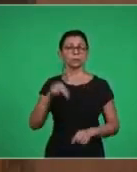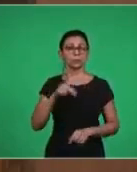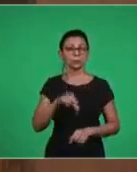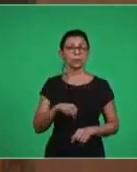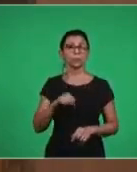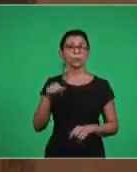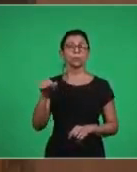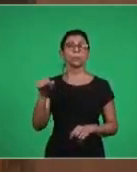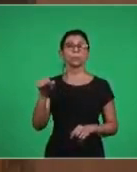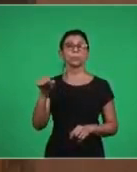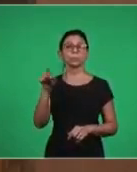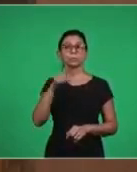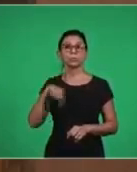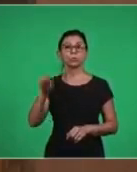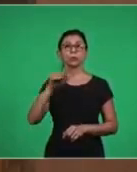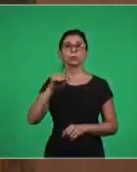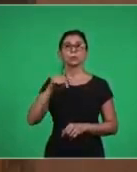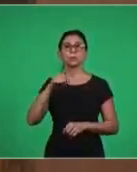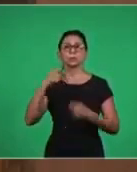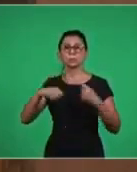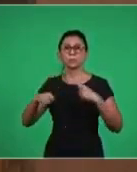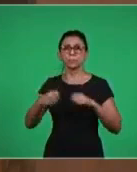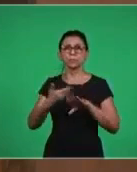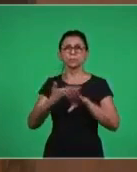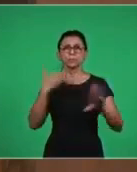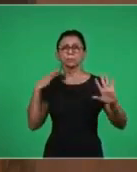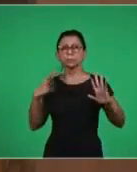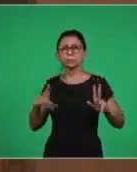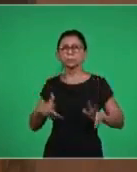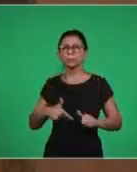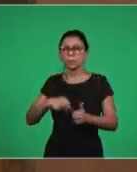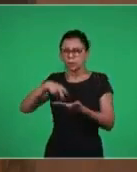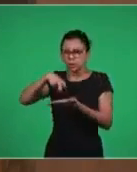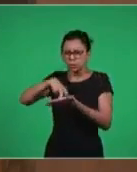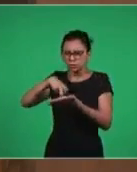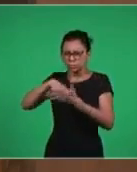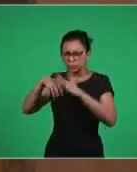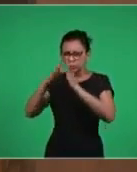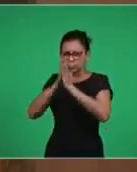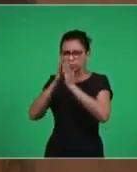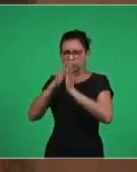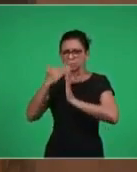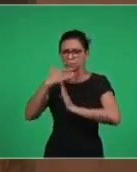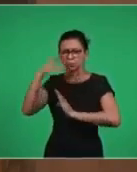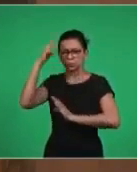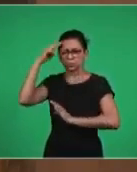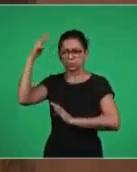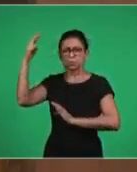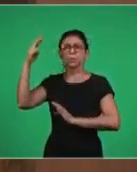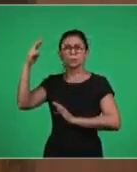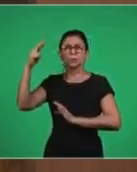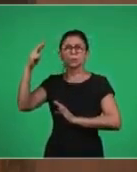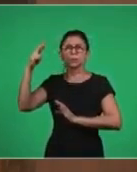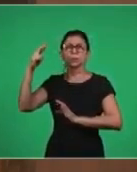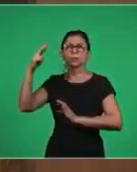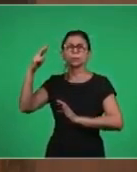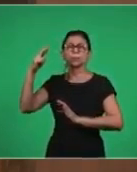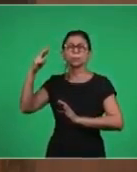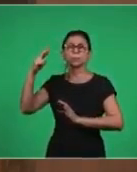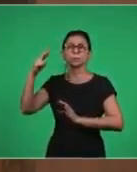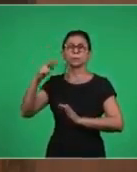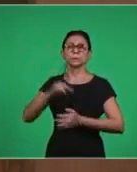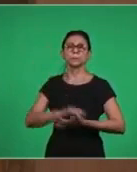remained kneeling down, praying to the Lord, preparing all things. This is not a game here that we're going to repeat every